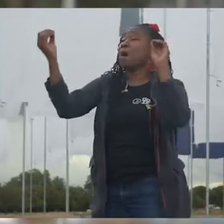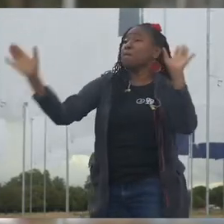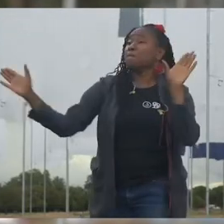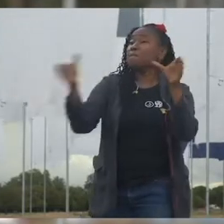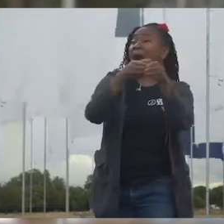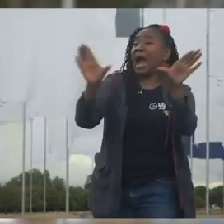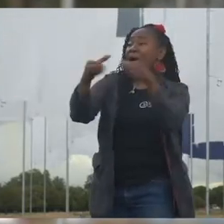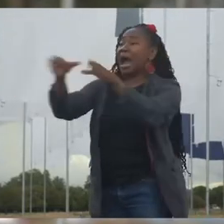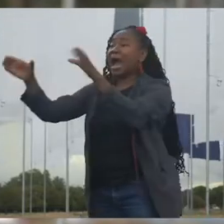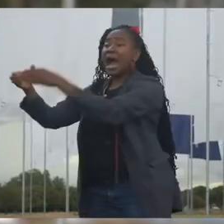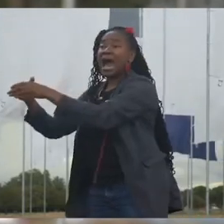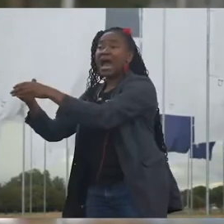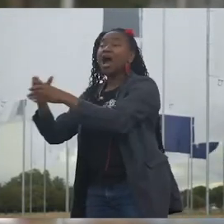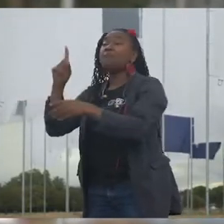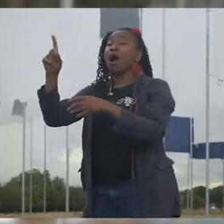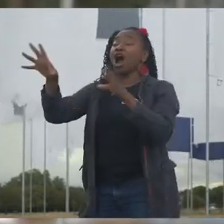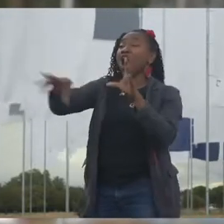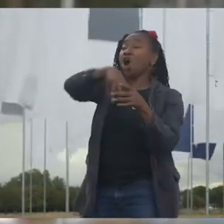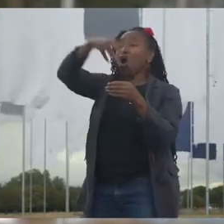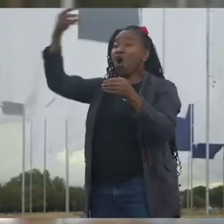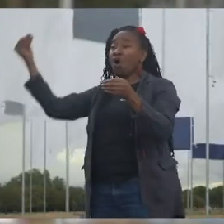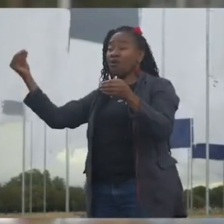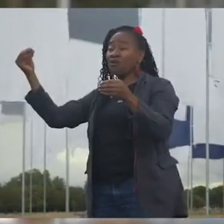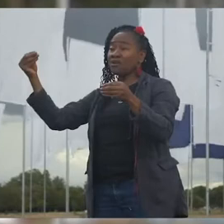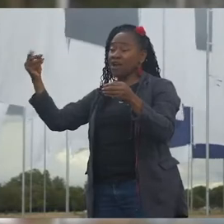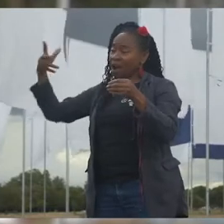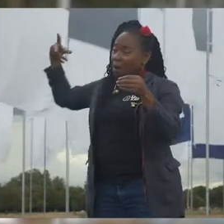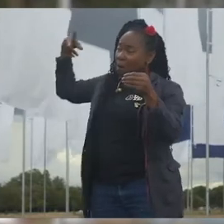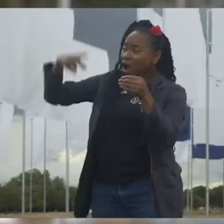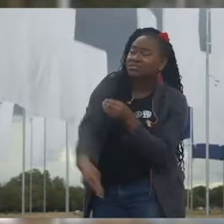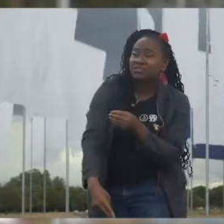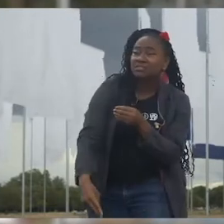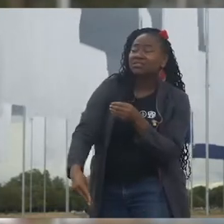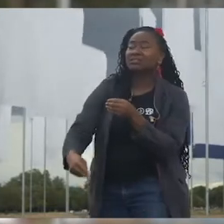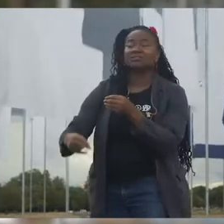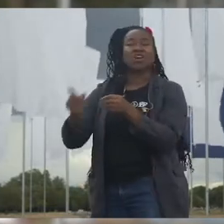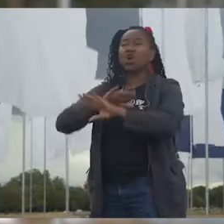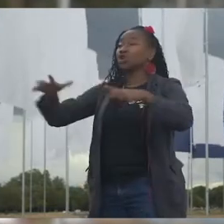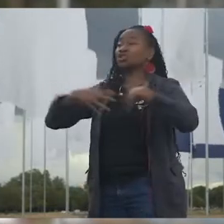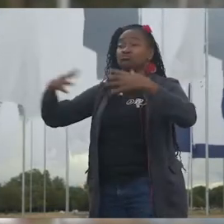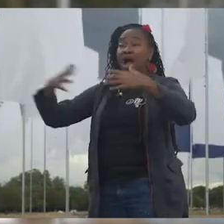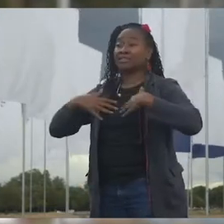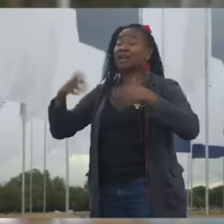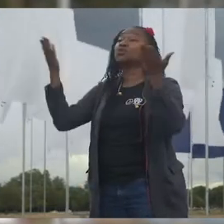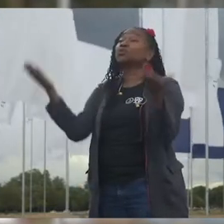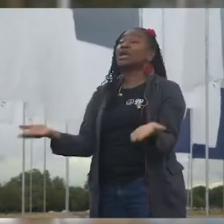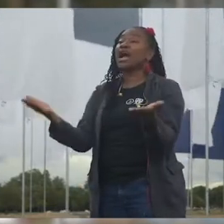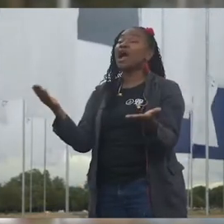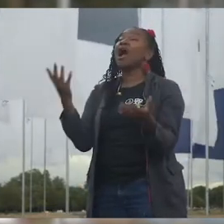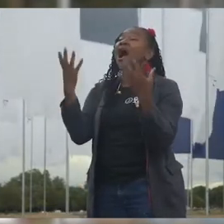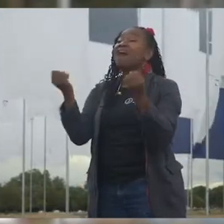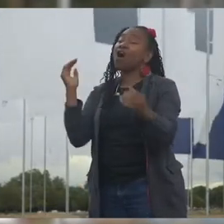a decade of Tory-led austerity and savage cuts to our public services, you won't be surprised that today there are more